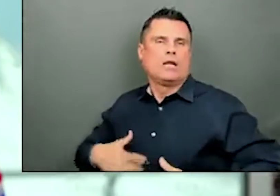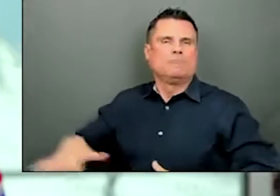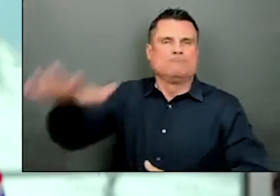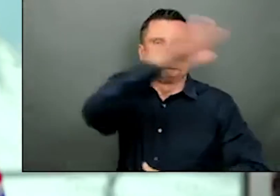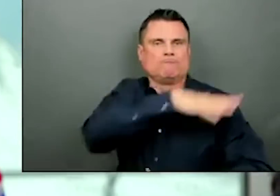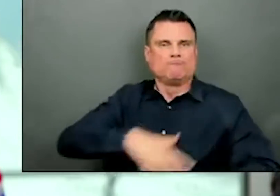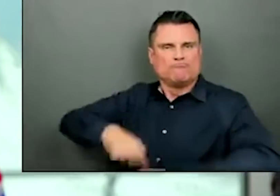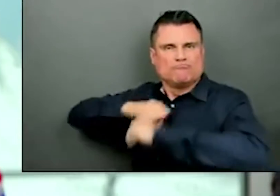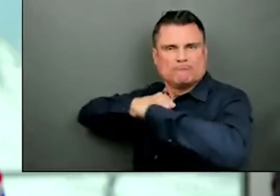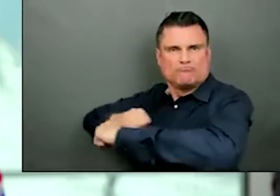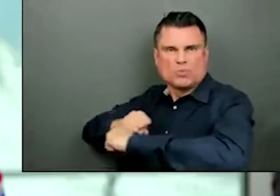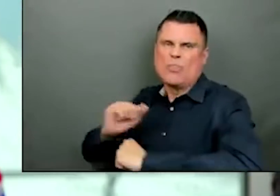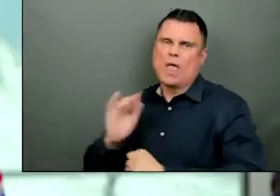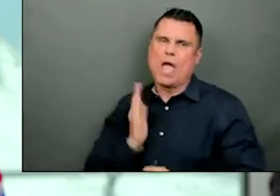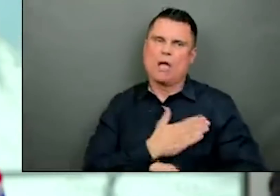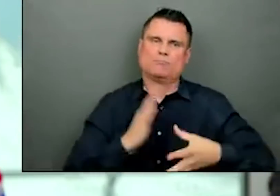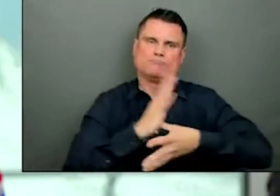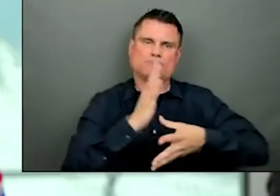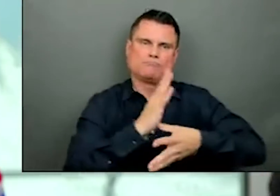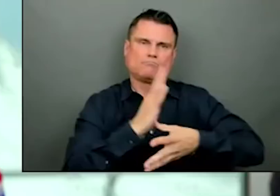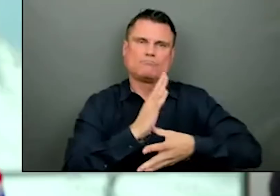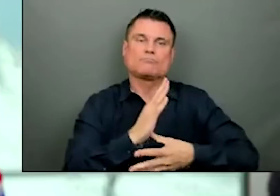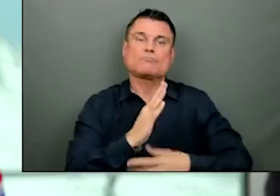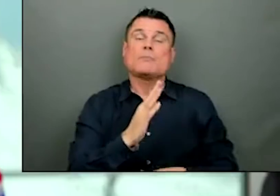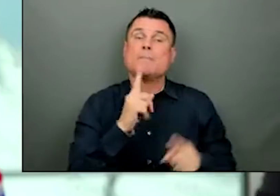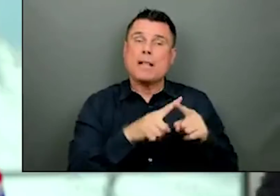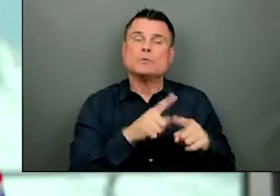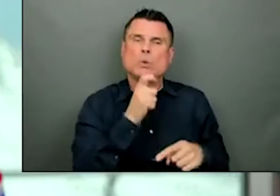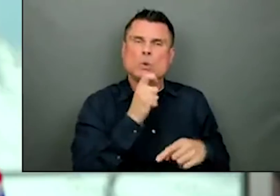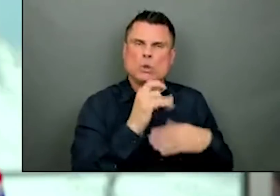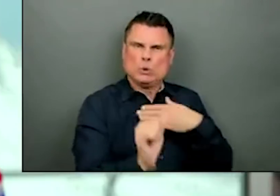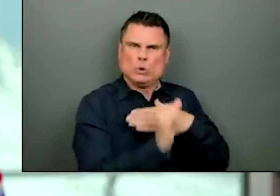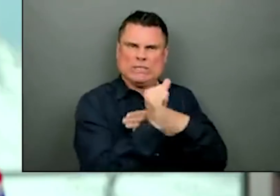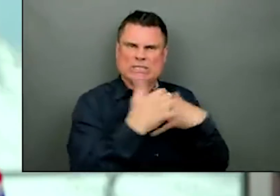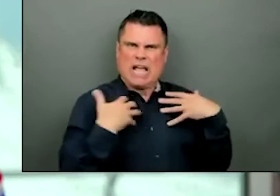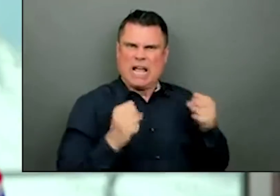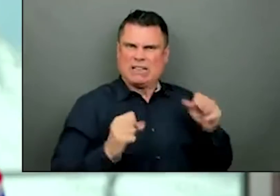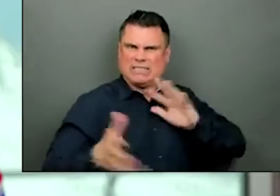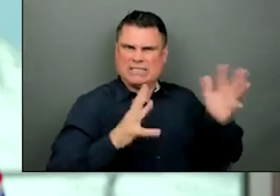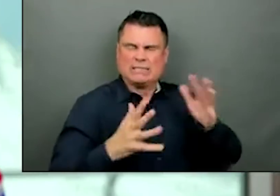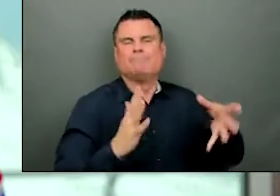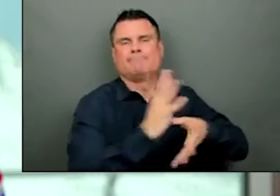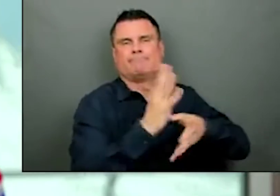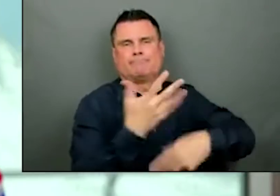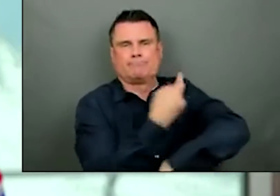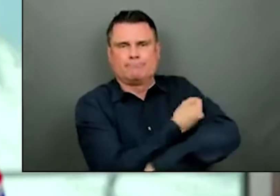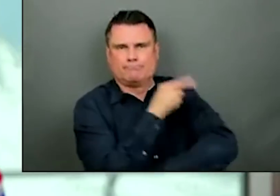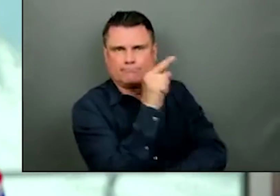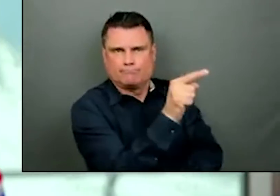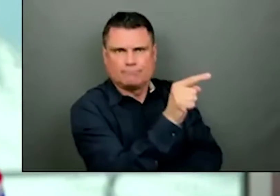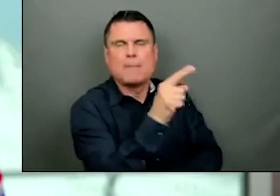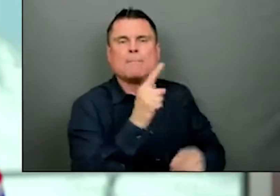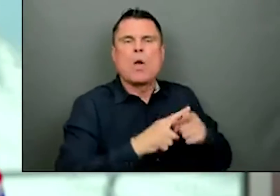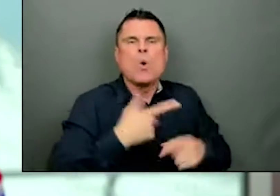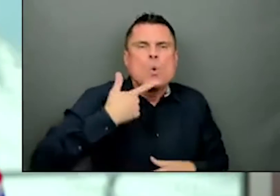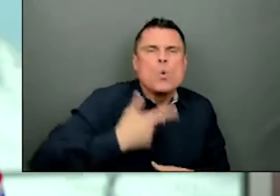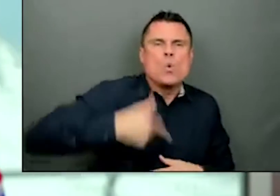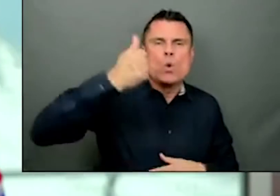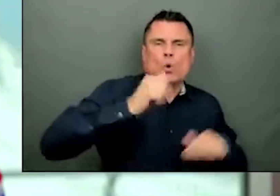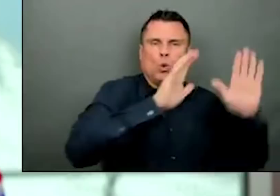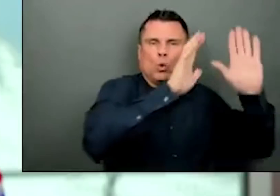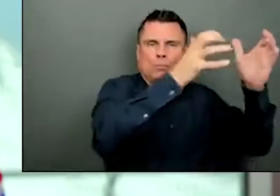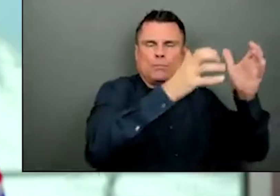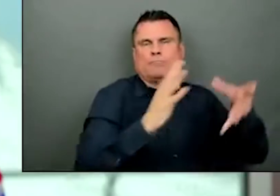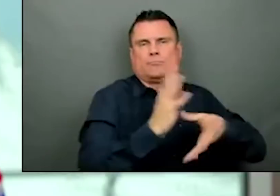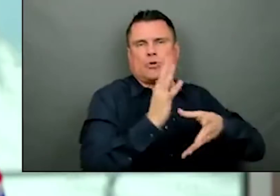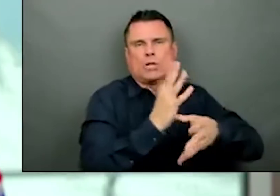having more severe illness. And we know that the single most important risk factor is age. And then we'll go back and